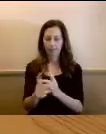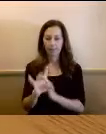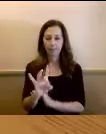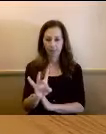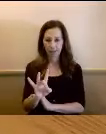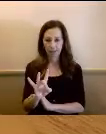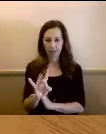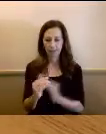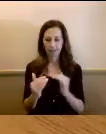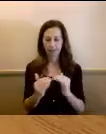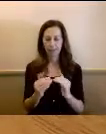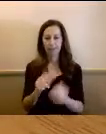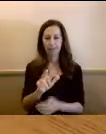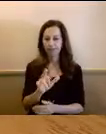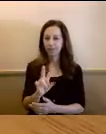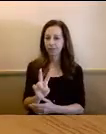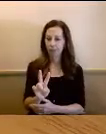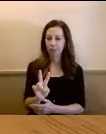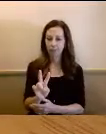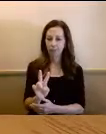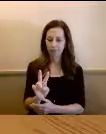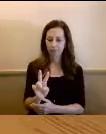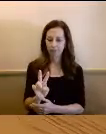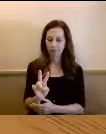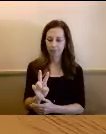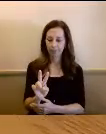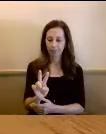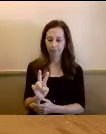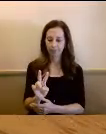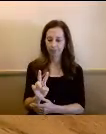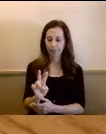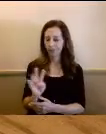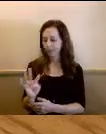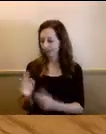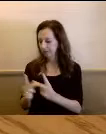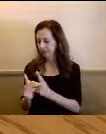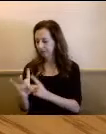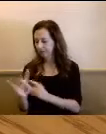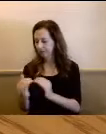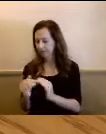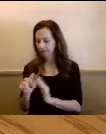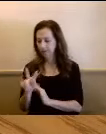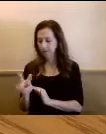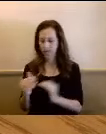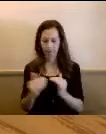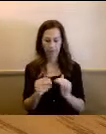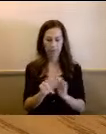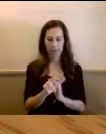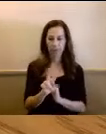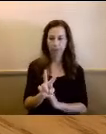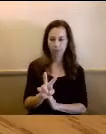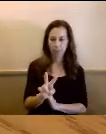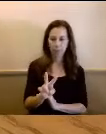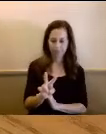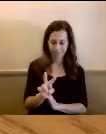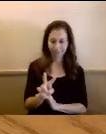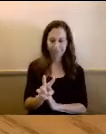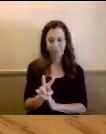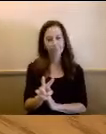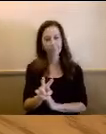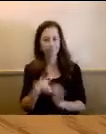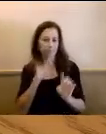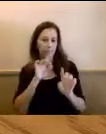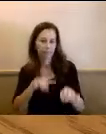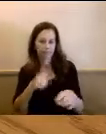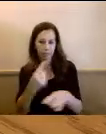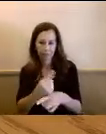8 equals 32. 4 8s are 32 equals 32. So